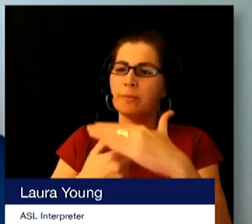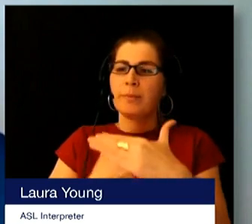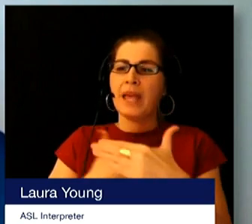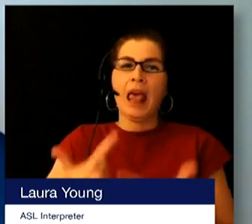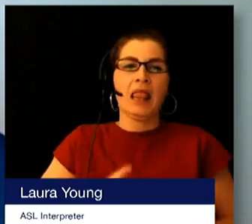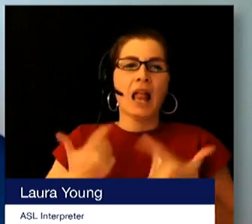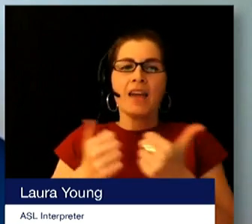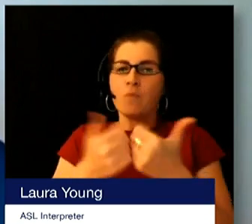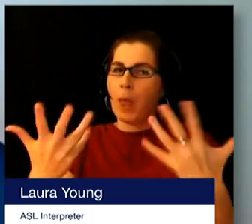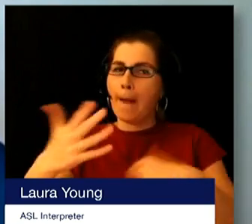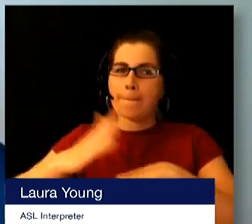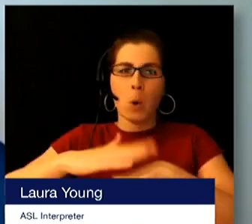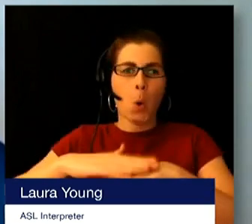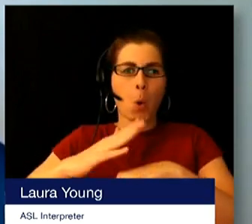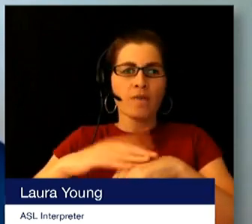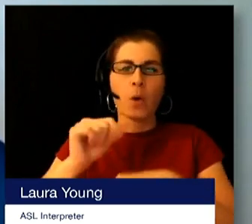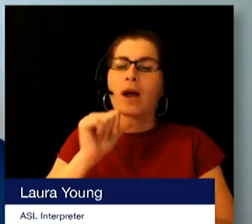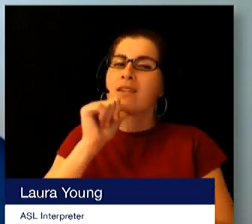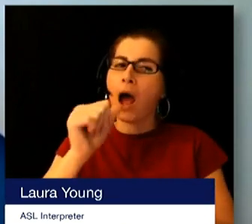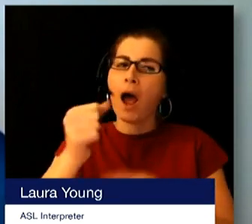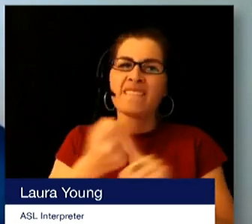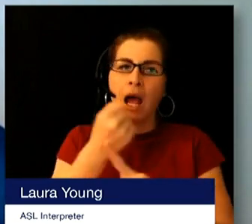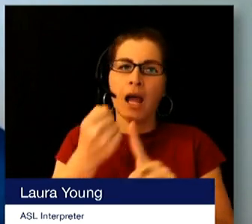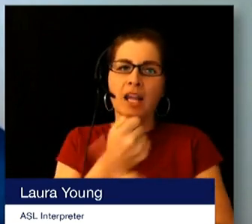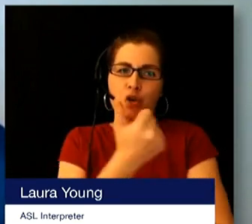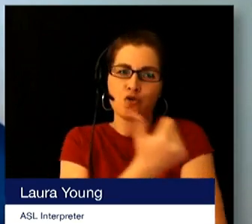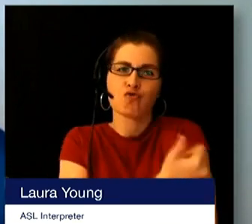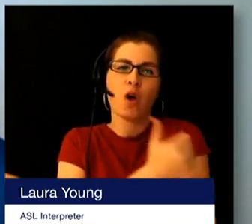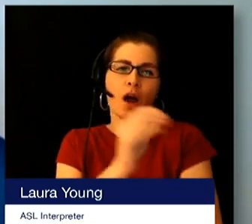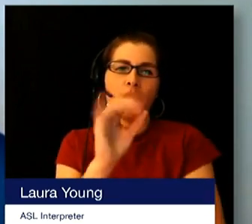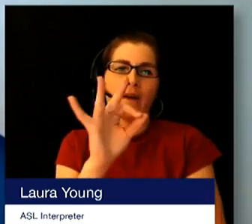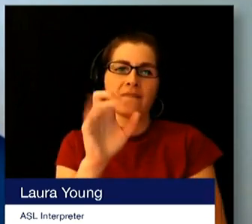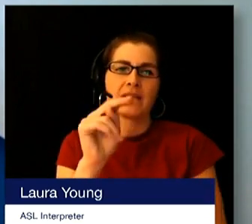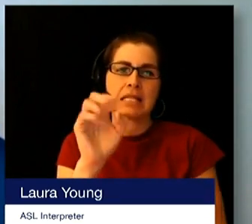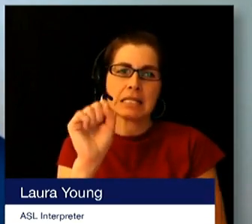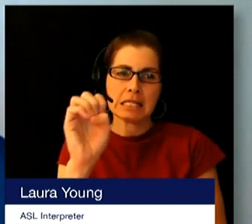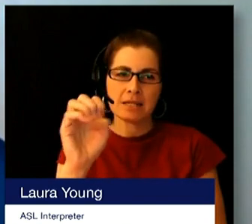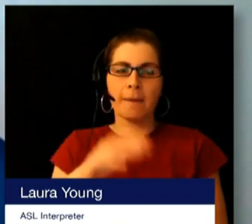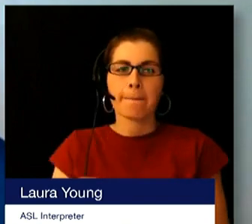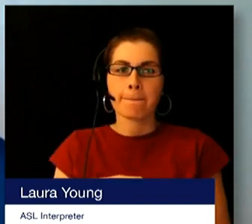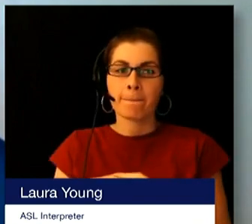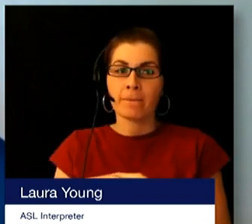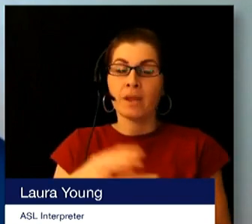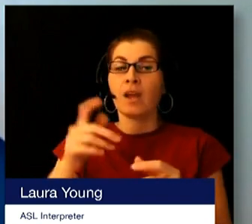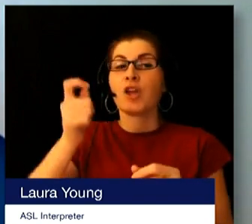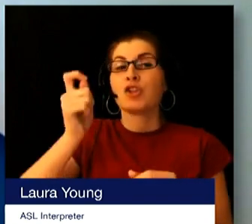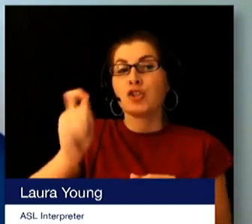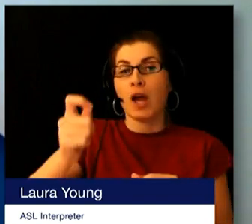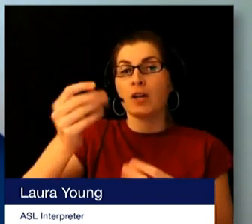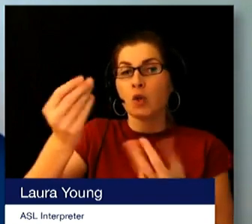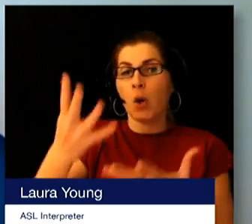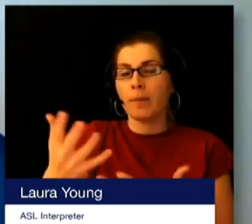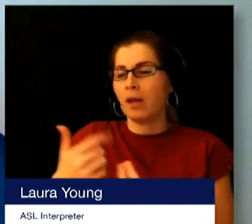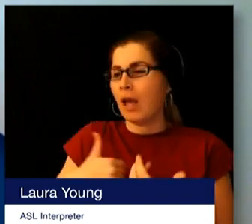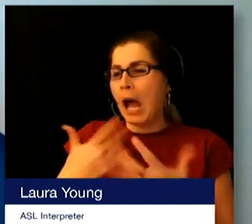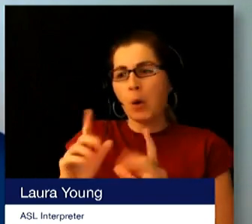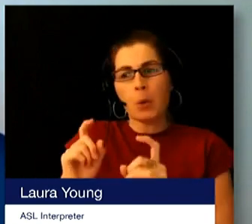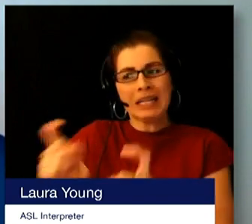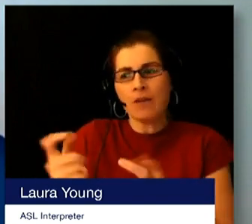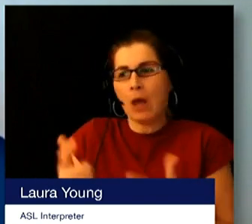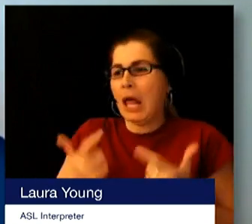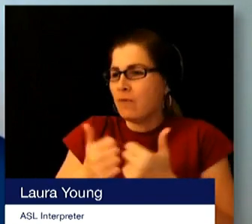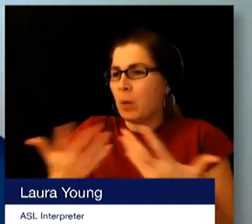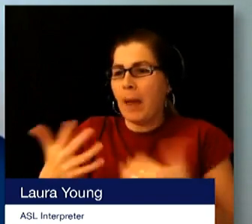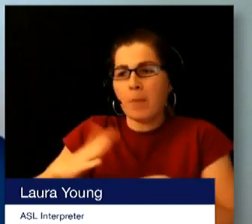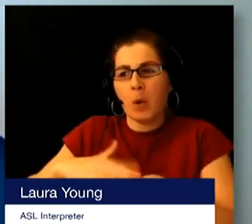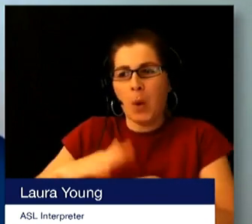320 years for a nonviolent drug offense. The judge, he advised me when he sentenced me that he didn't want to give me life without parole, but